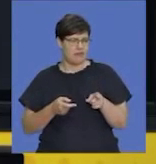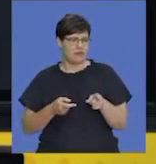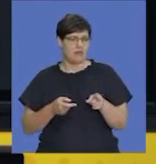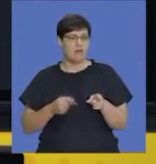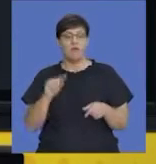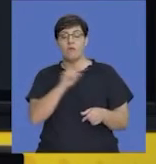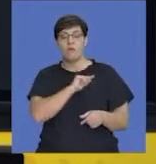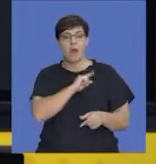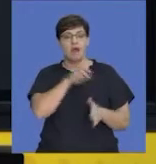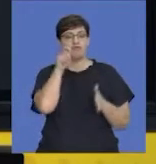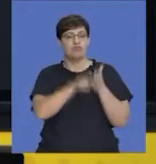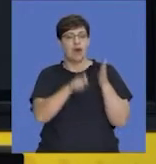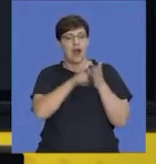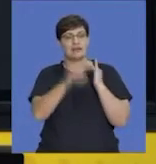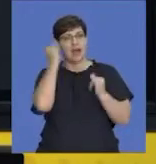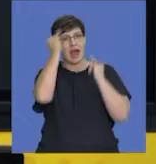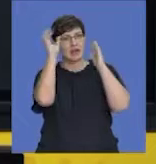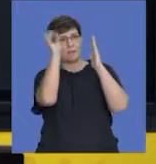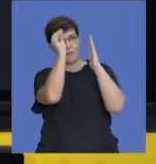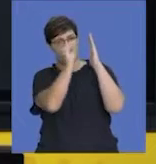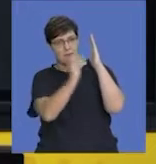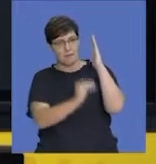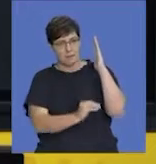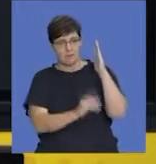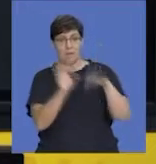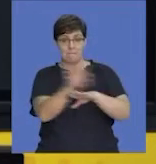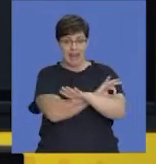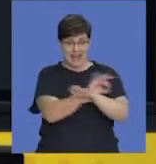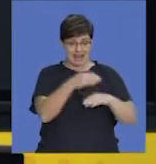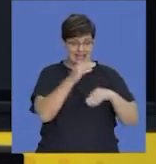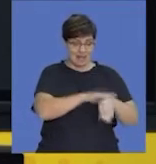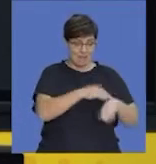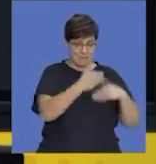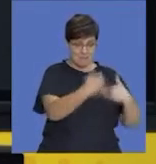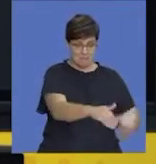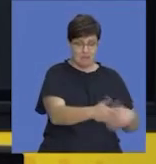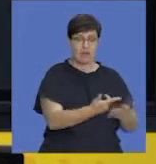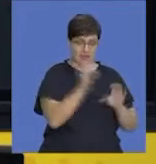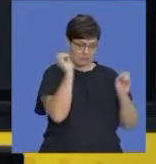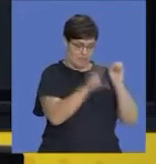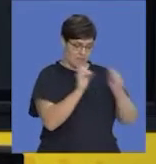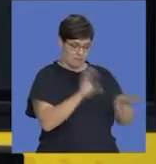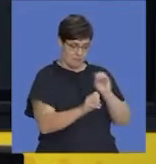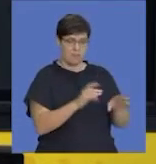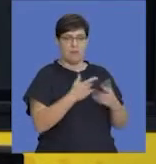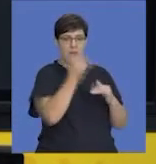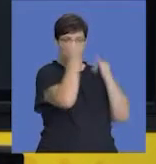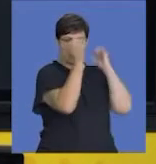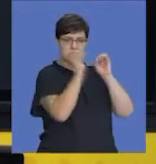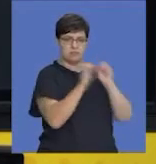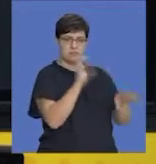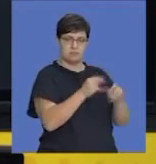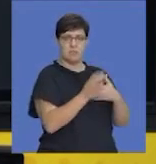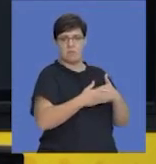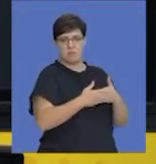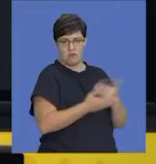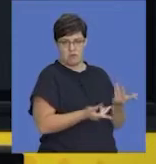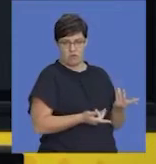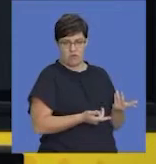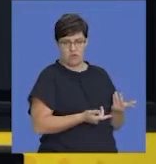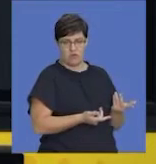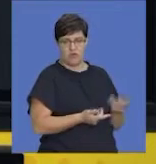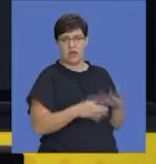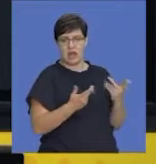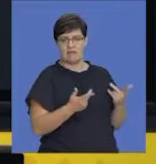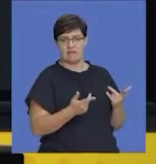are writing your ideas down, when you are doing your planning, you have more ideas to put on paper, whereas you are going to speak, obviously half of